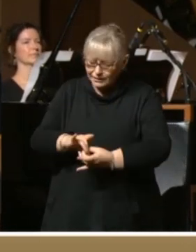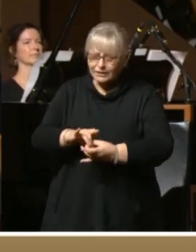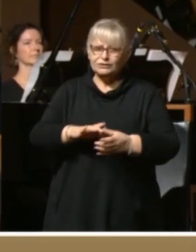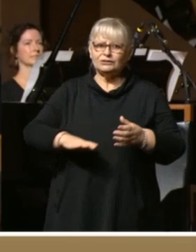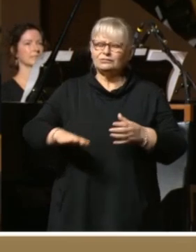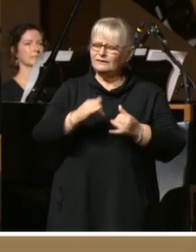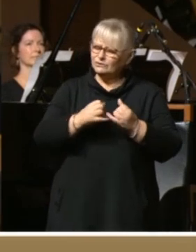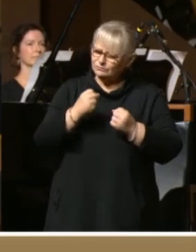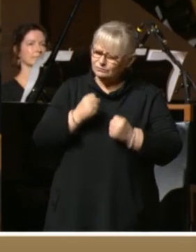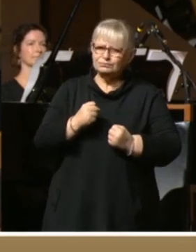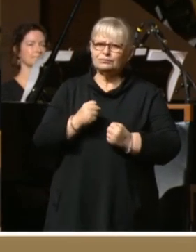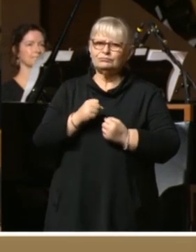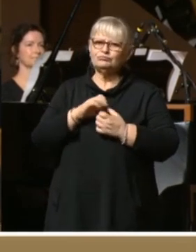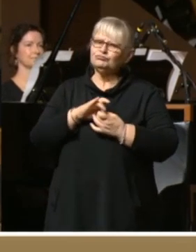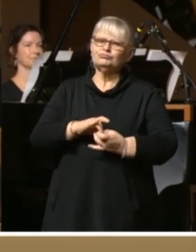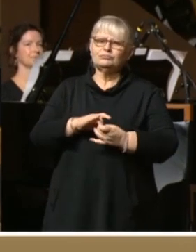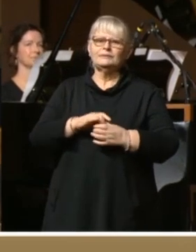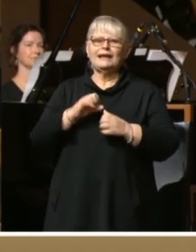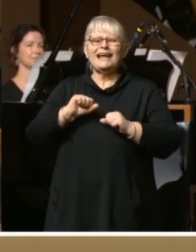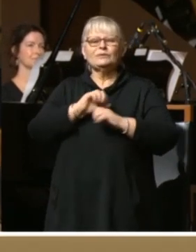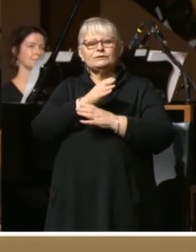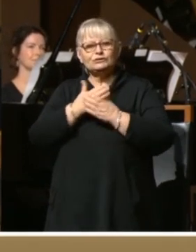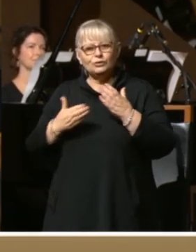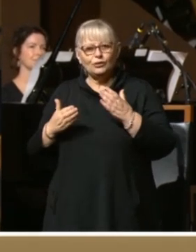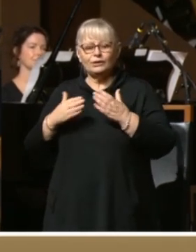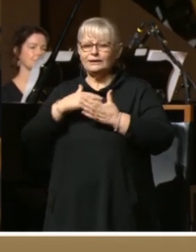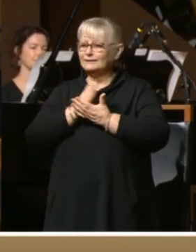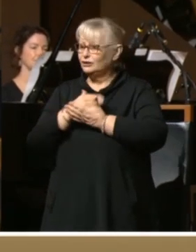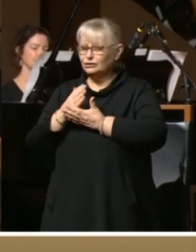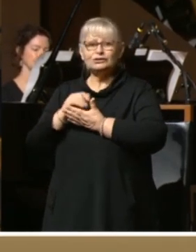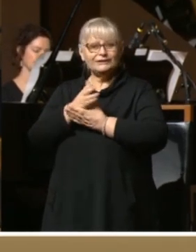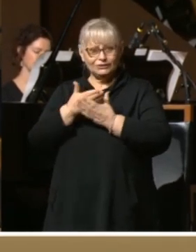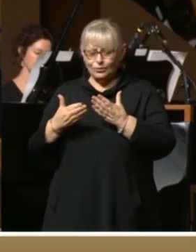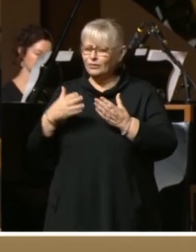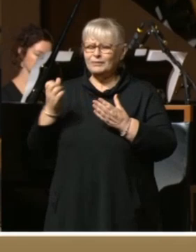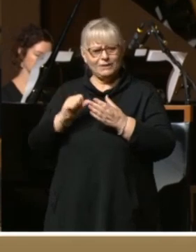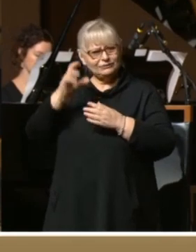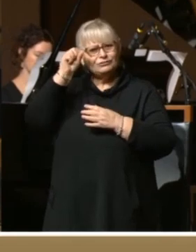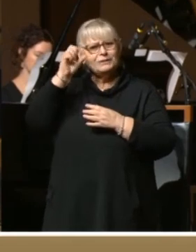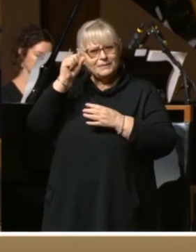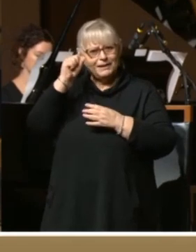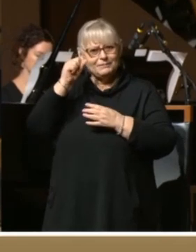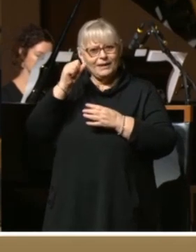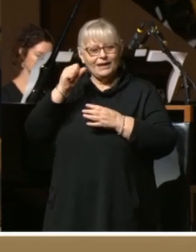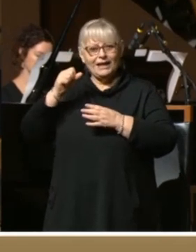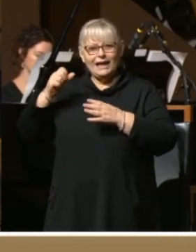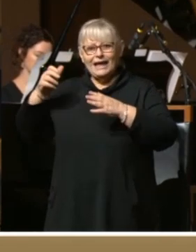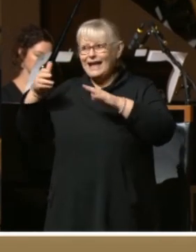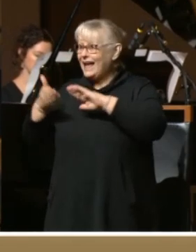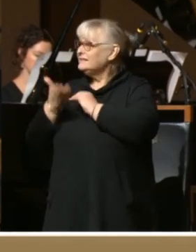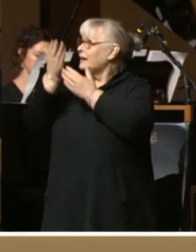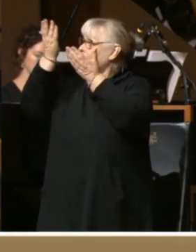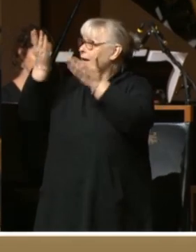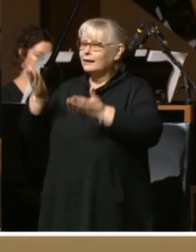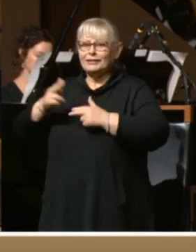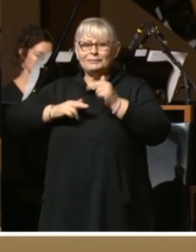is powerful and compelling. Our story is a shared story. We must remember under the concrete and the steel of this